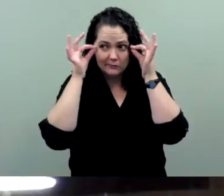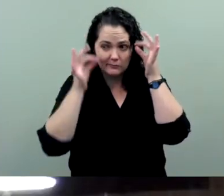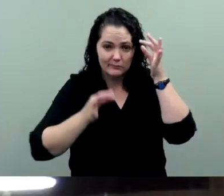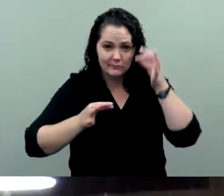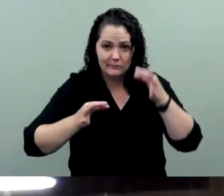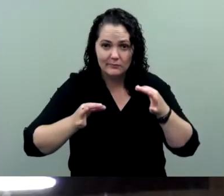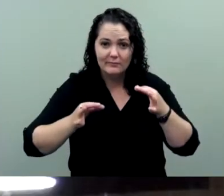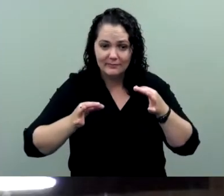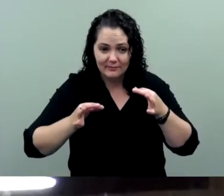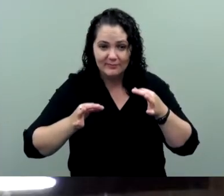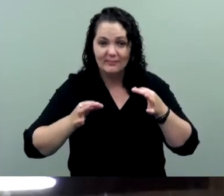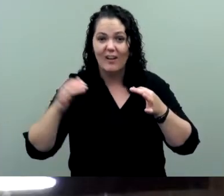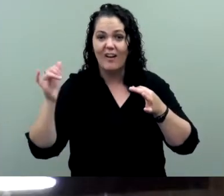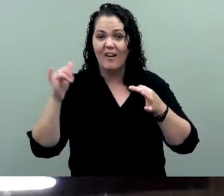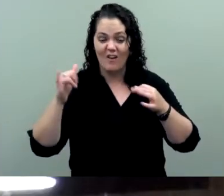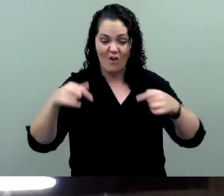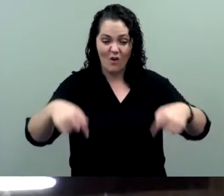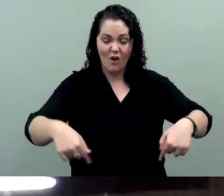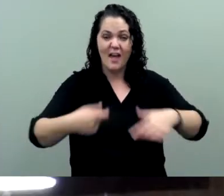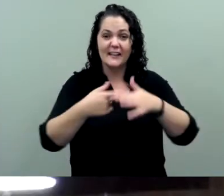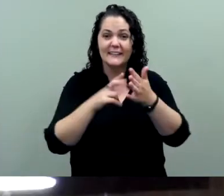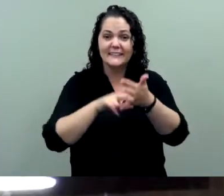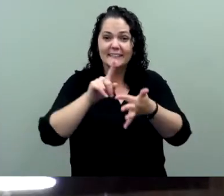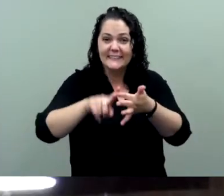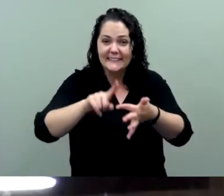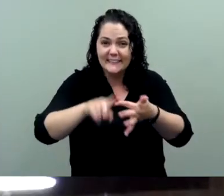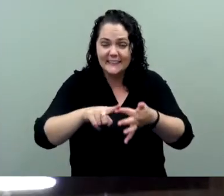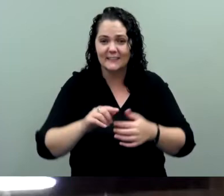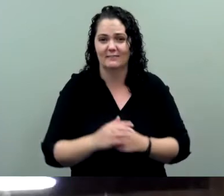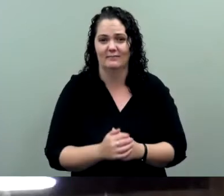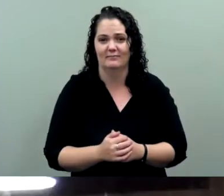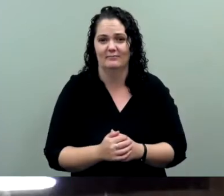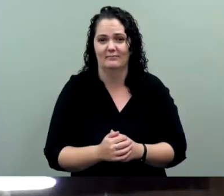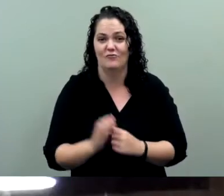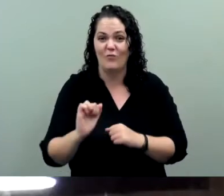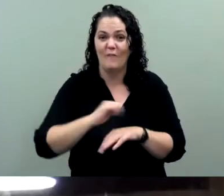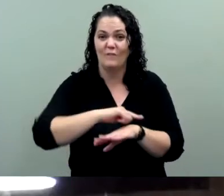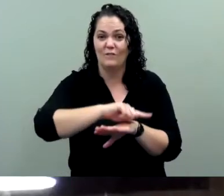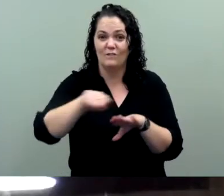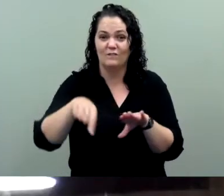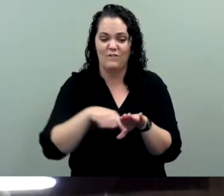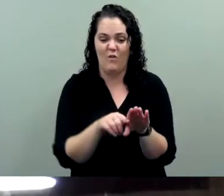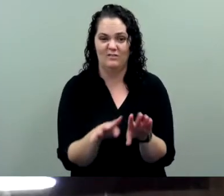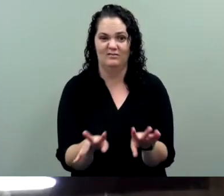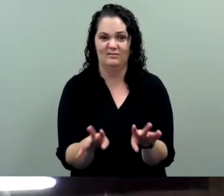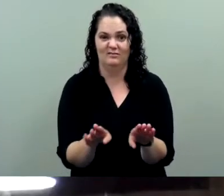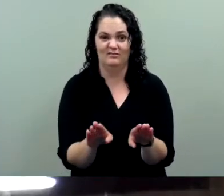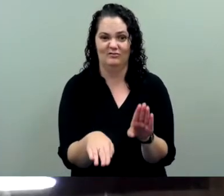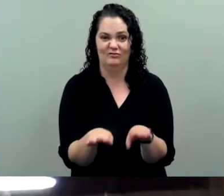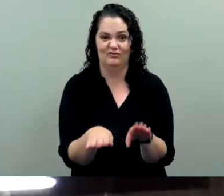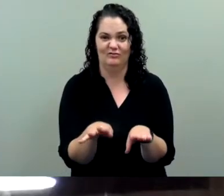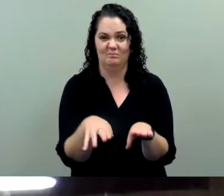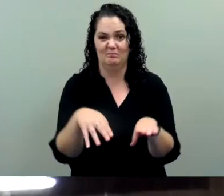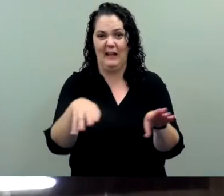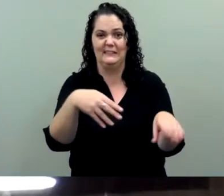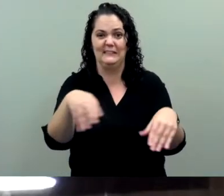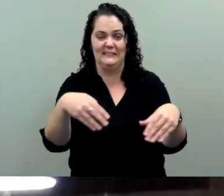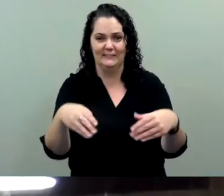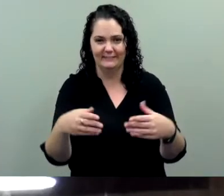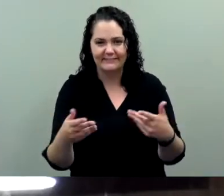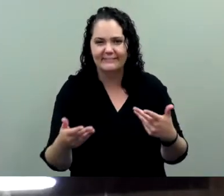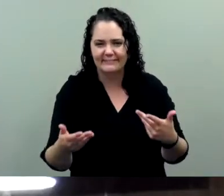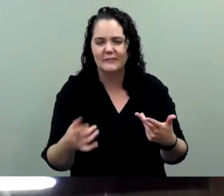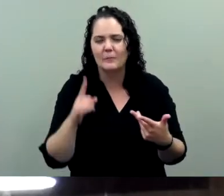their knees, and they're drawing with their legs and holding the brushes with their feet and drawing that way. I want you now to just extend your body